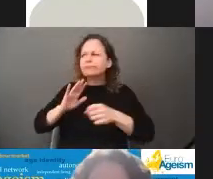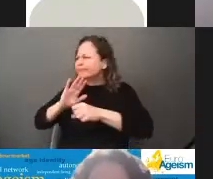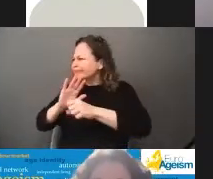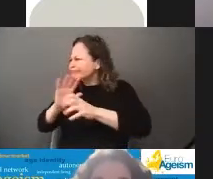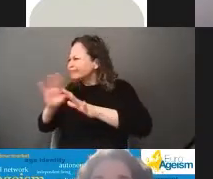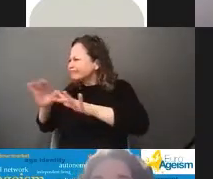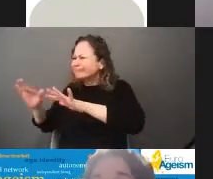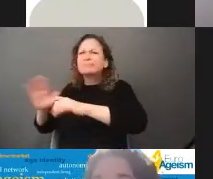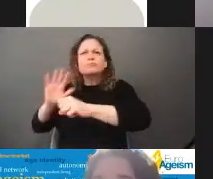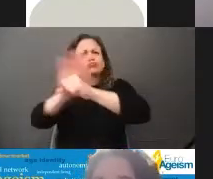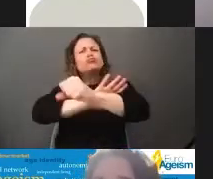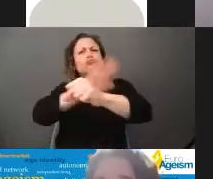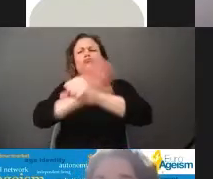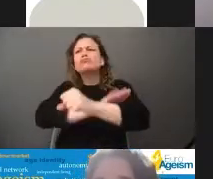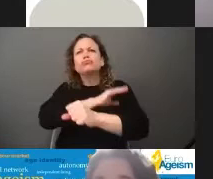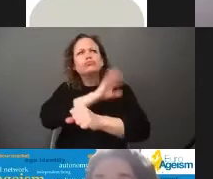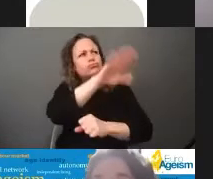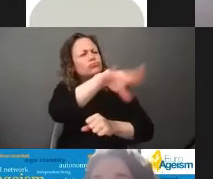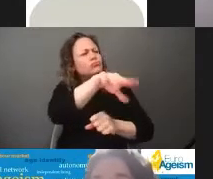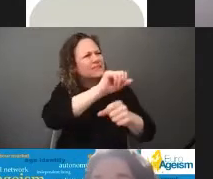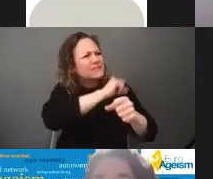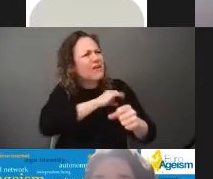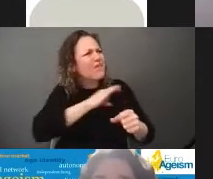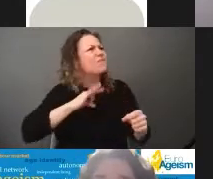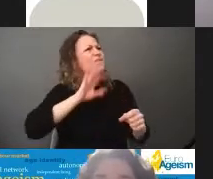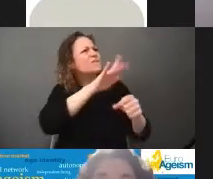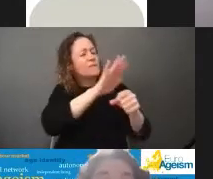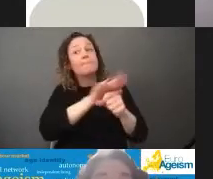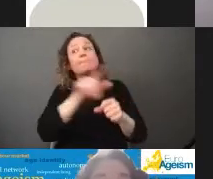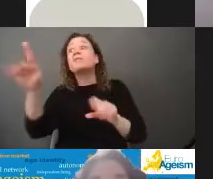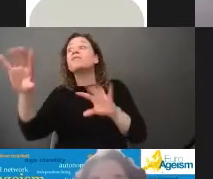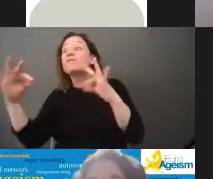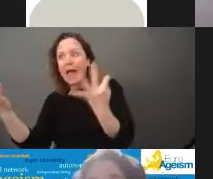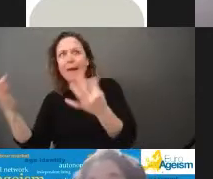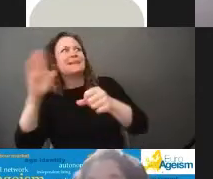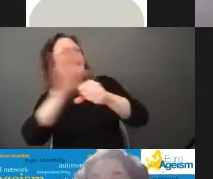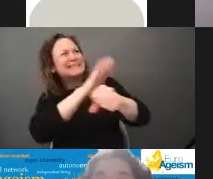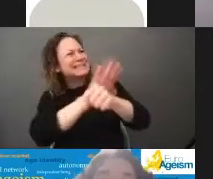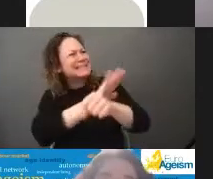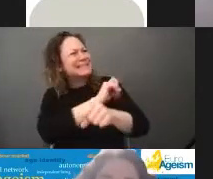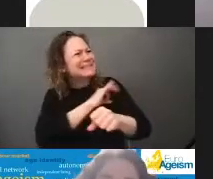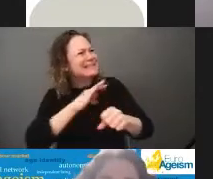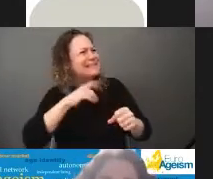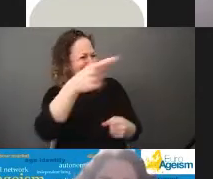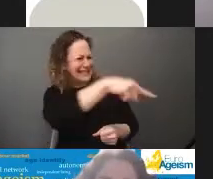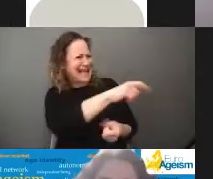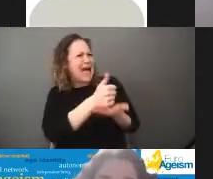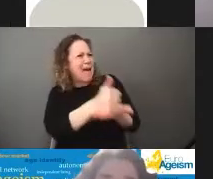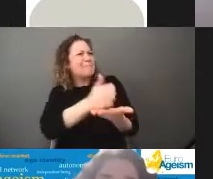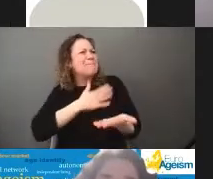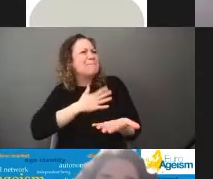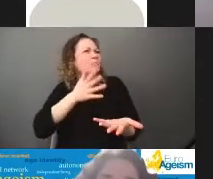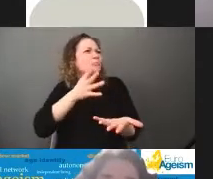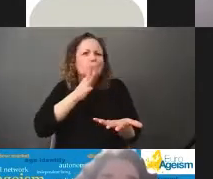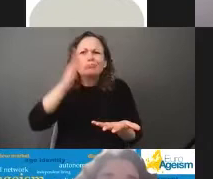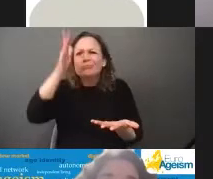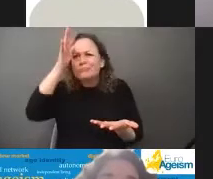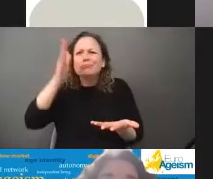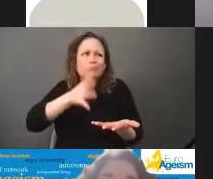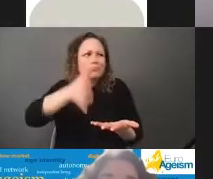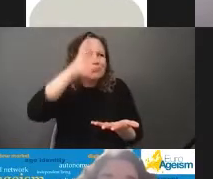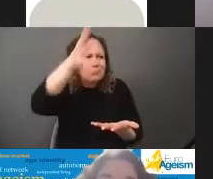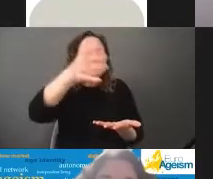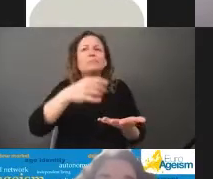staff and try to influence the care of their loved ones. Nonetheless, they also were highly ambivalent, both in relation